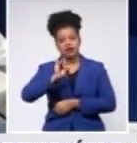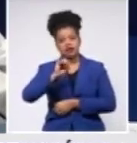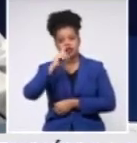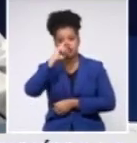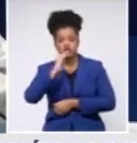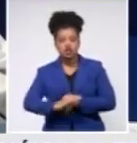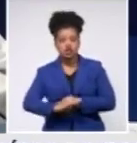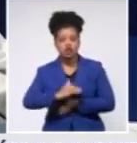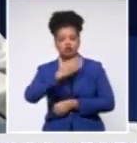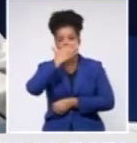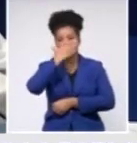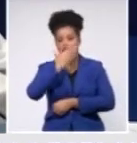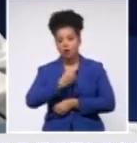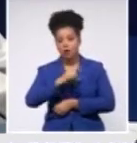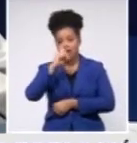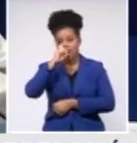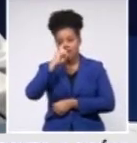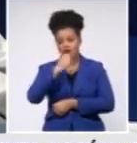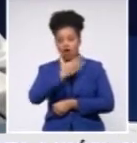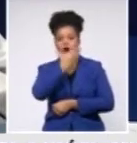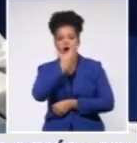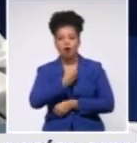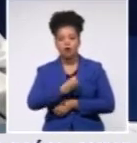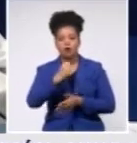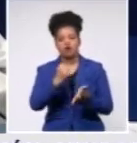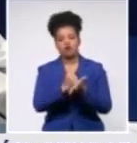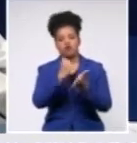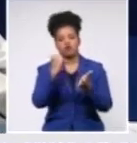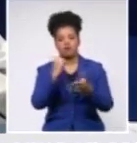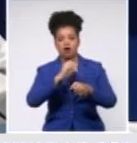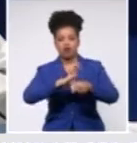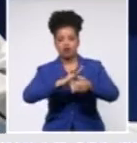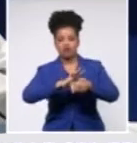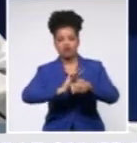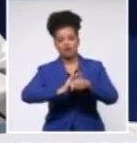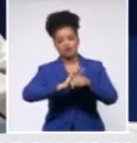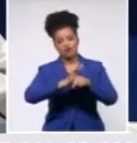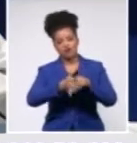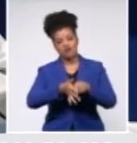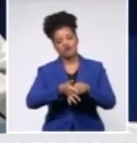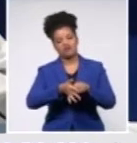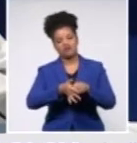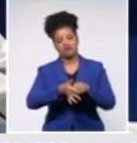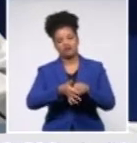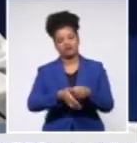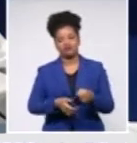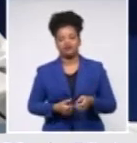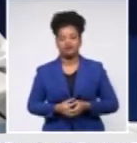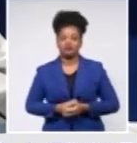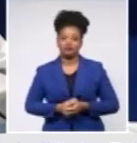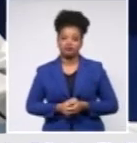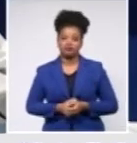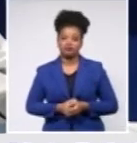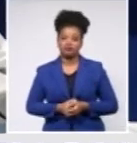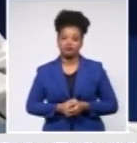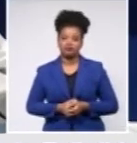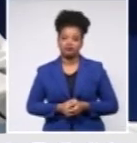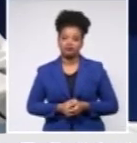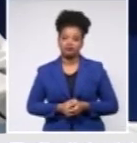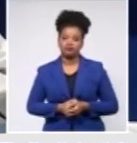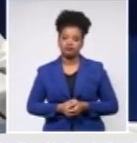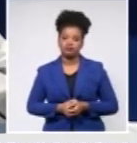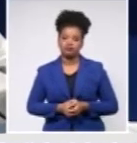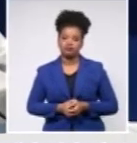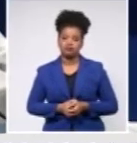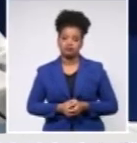suspected cases, and 2 people were diagnosed in their homes. Of the 45 autochthonous